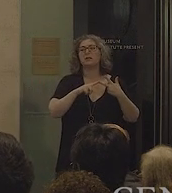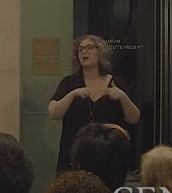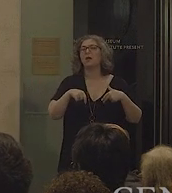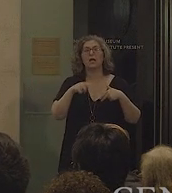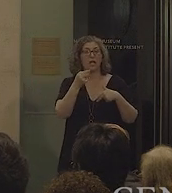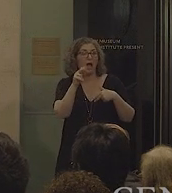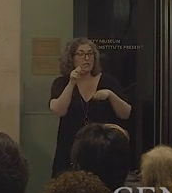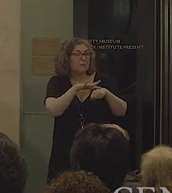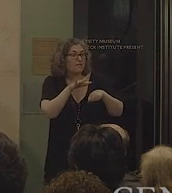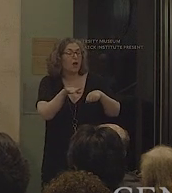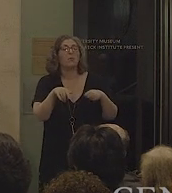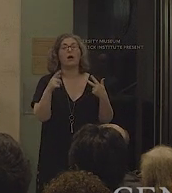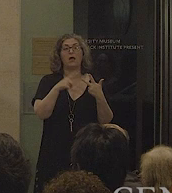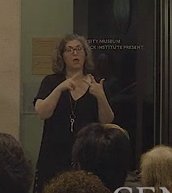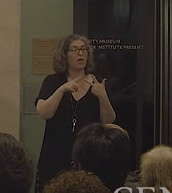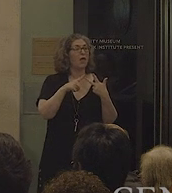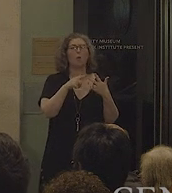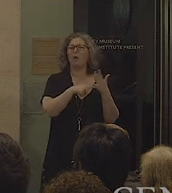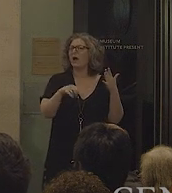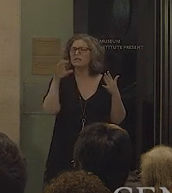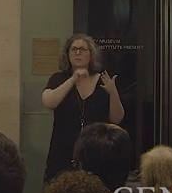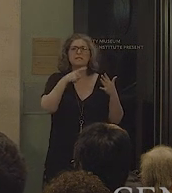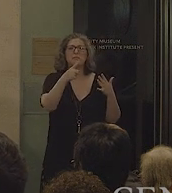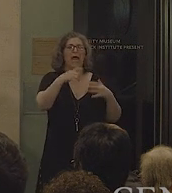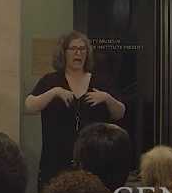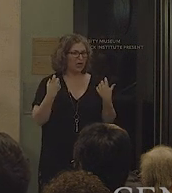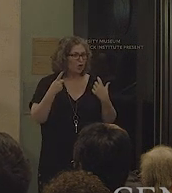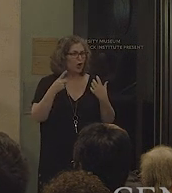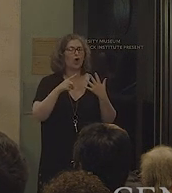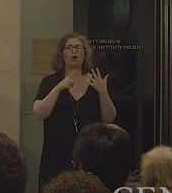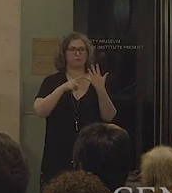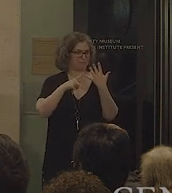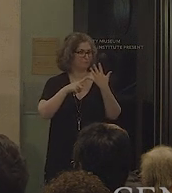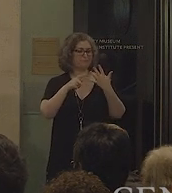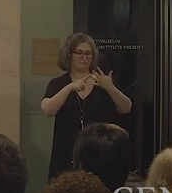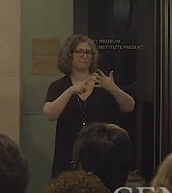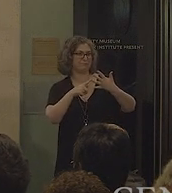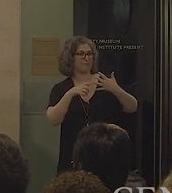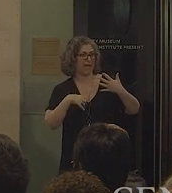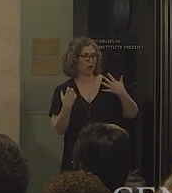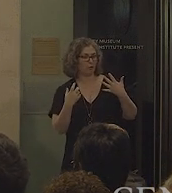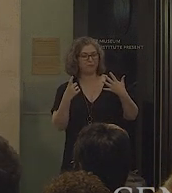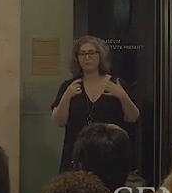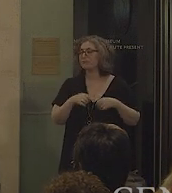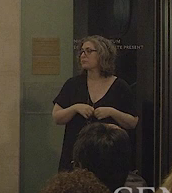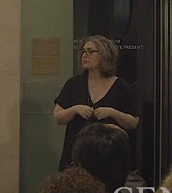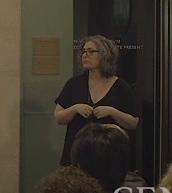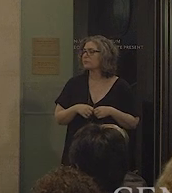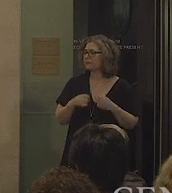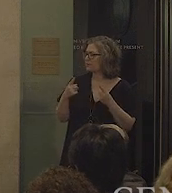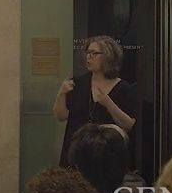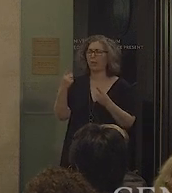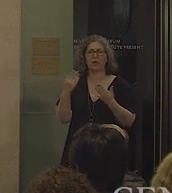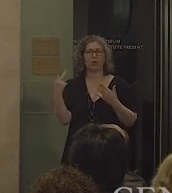availability of guns. What else did we have? I think I missed something. Anger, which is, and so one of the things that you and I